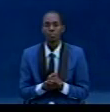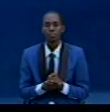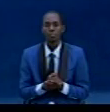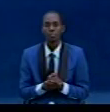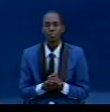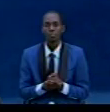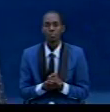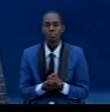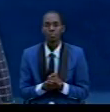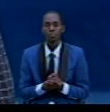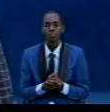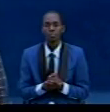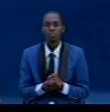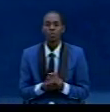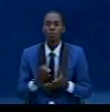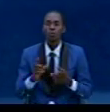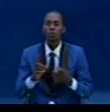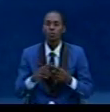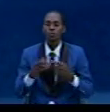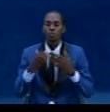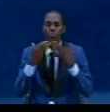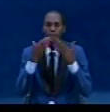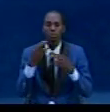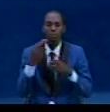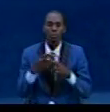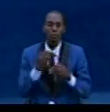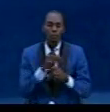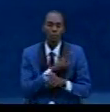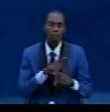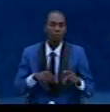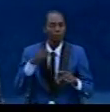here. I really thank the name of the Lord for what God has done for me